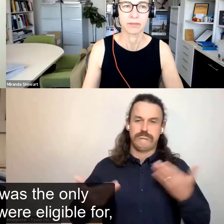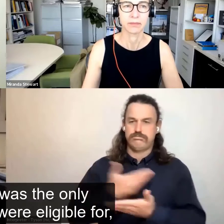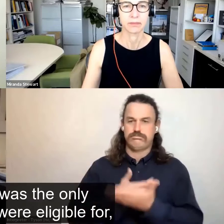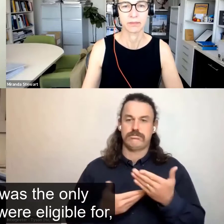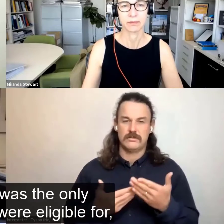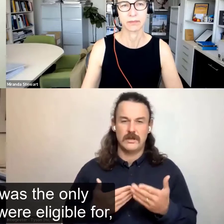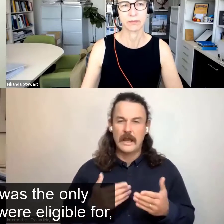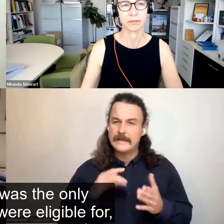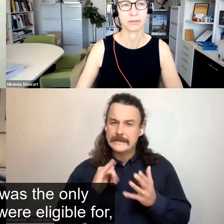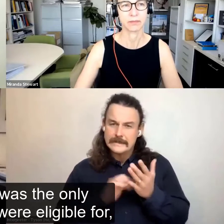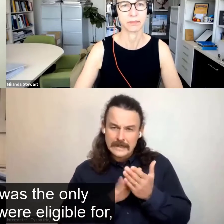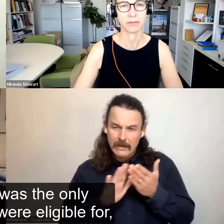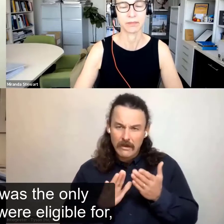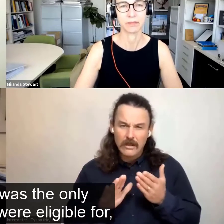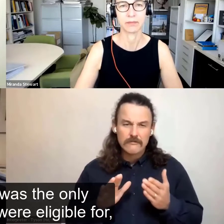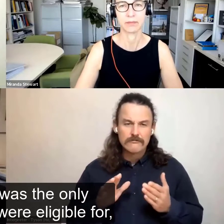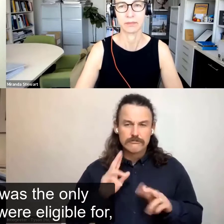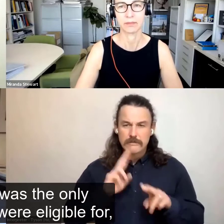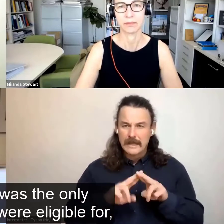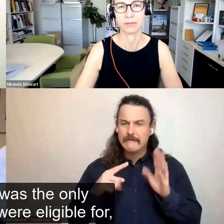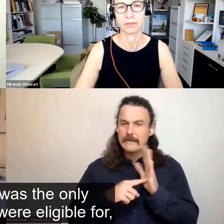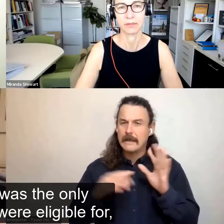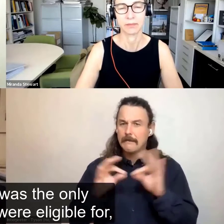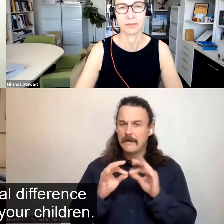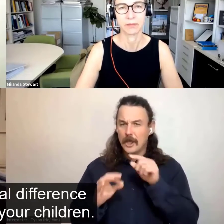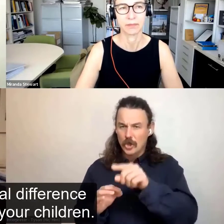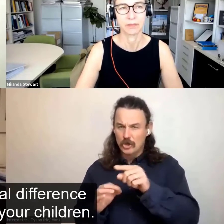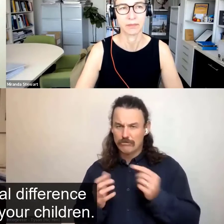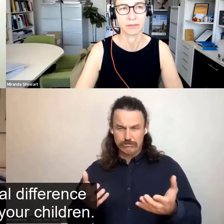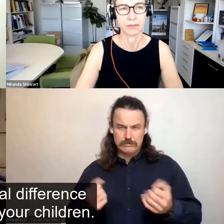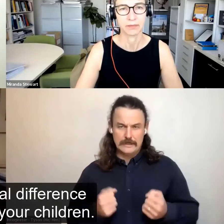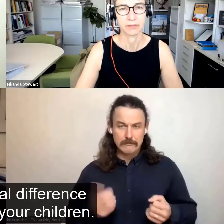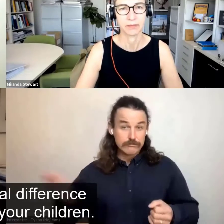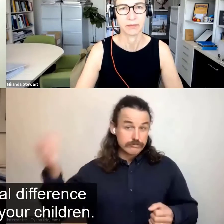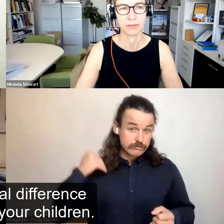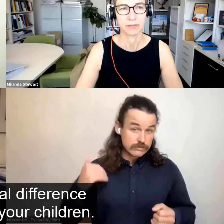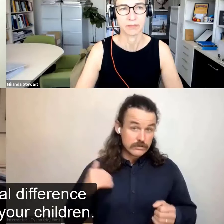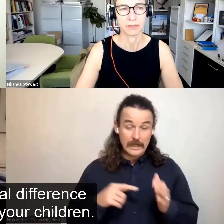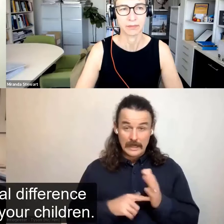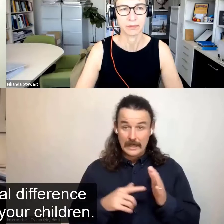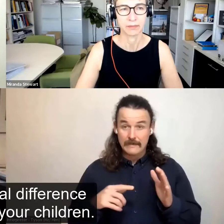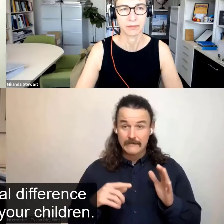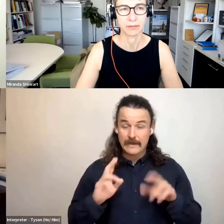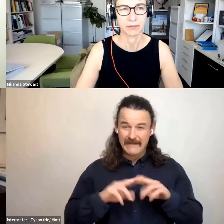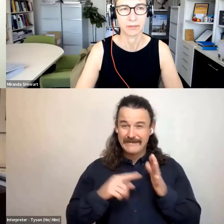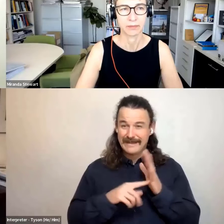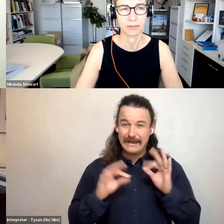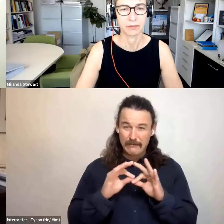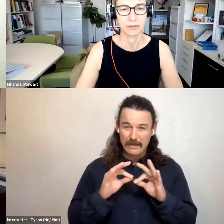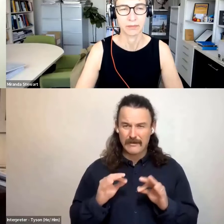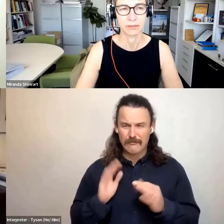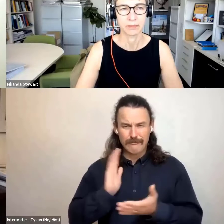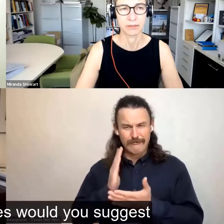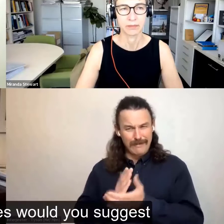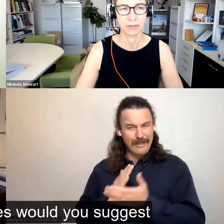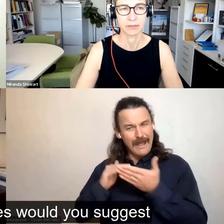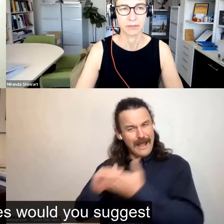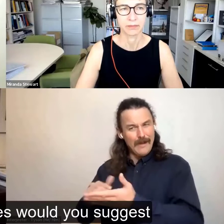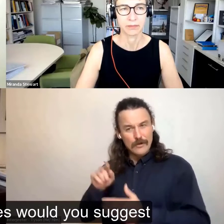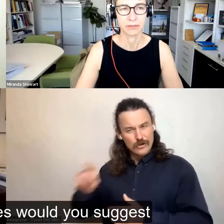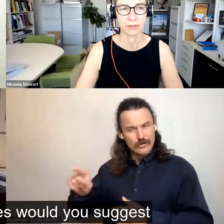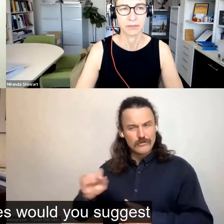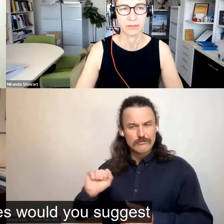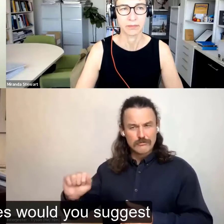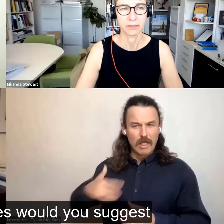benefit, given that was the only payment you were eligible for, made a real difference to you and your children. What